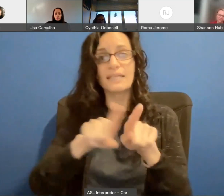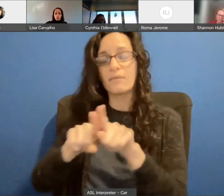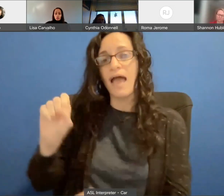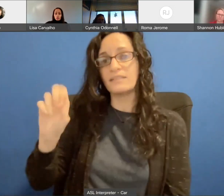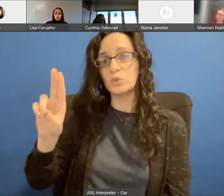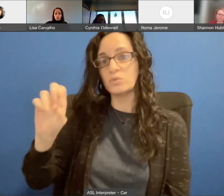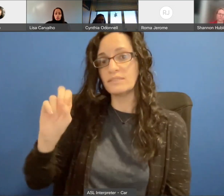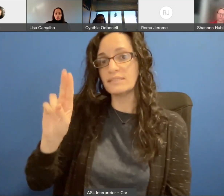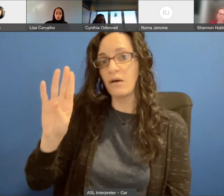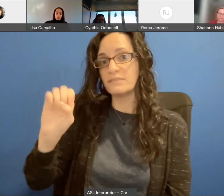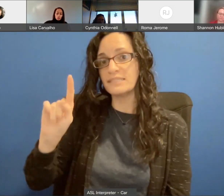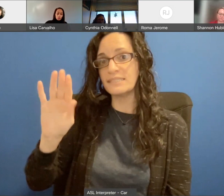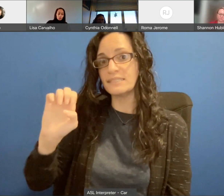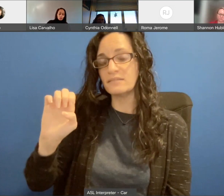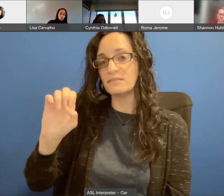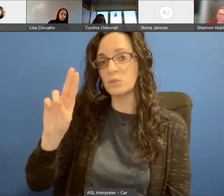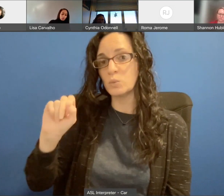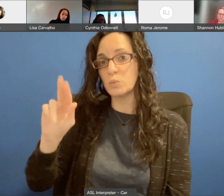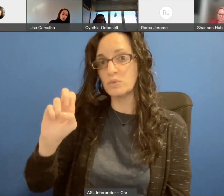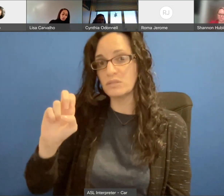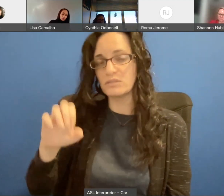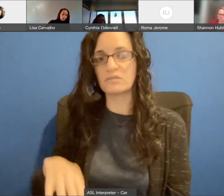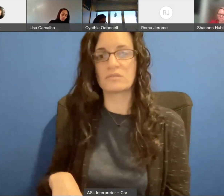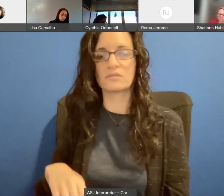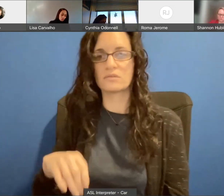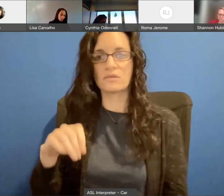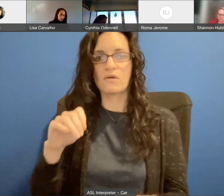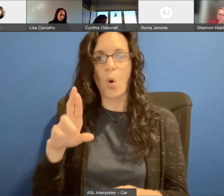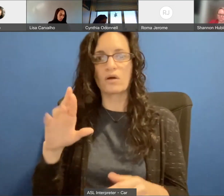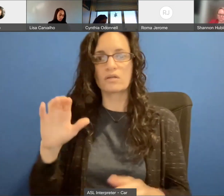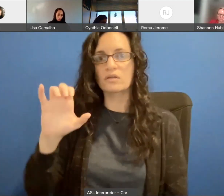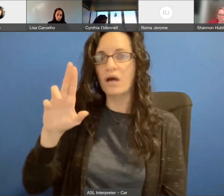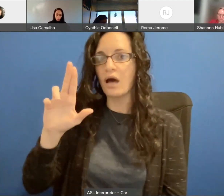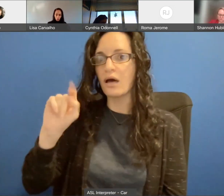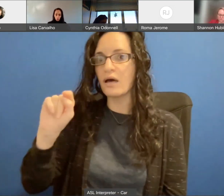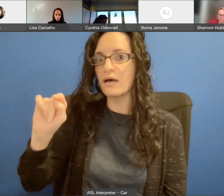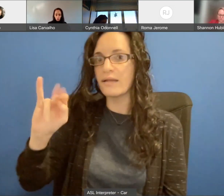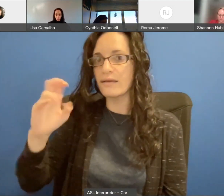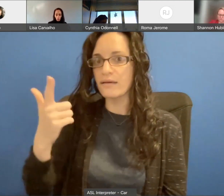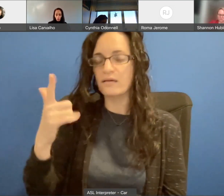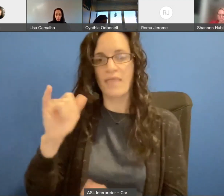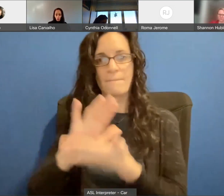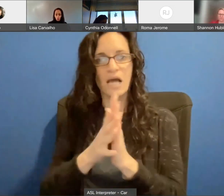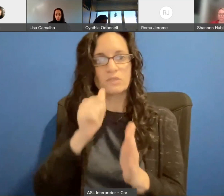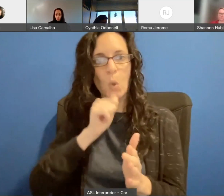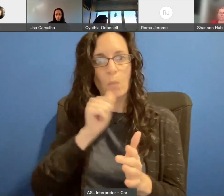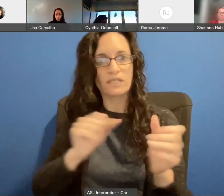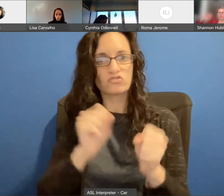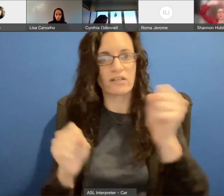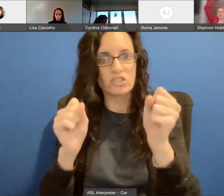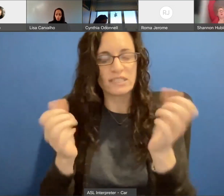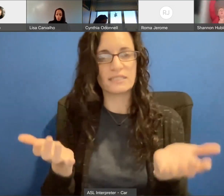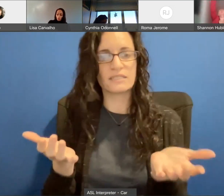non-suicidal self-injury, cutting or something, same way that those things become a coping strategy for people.